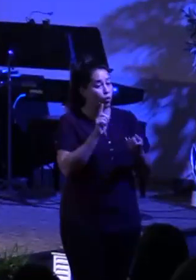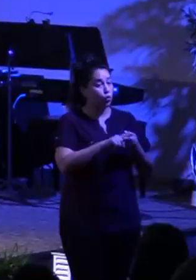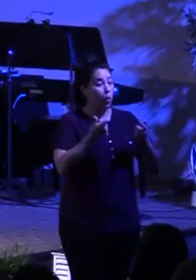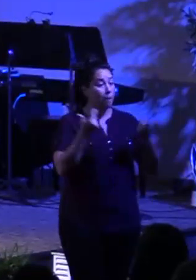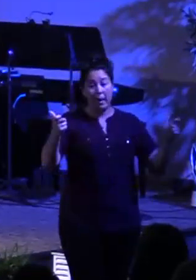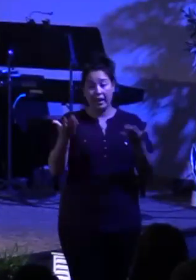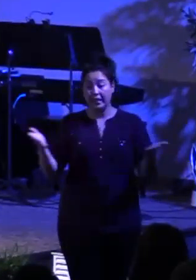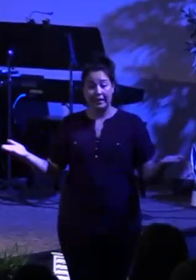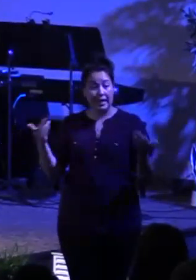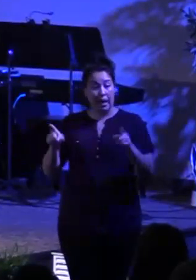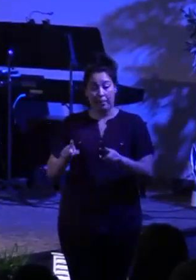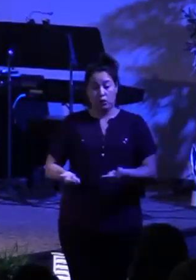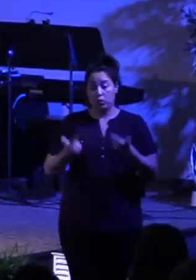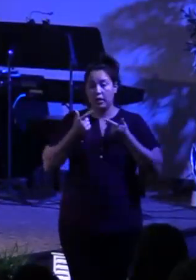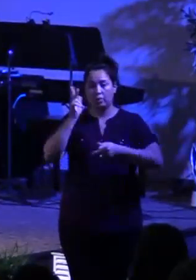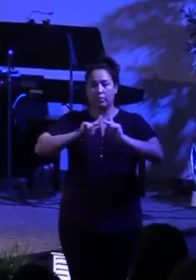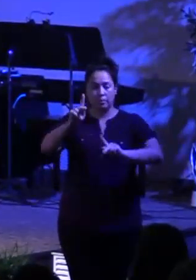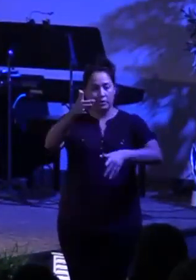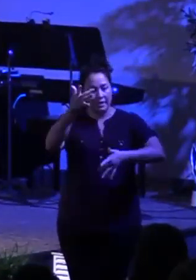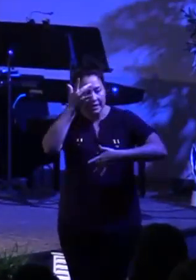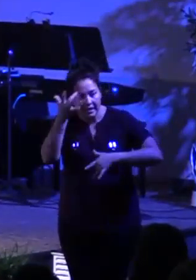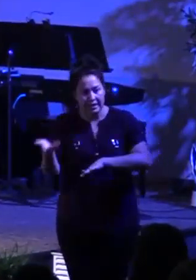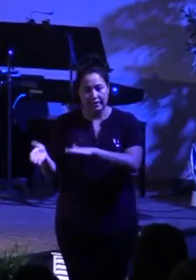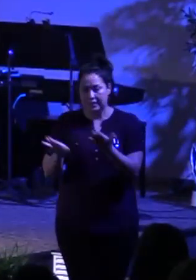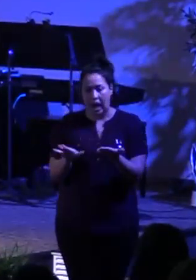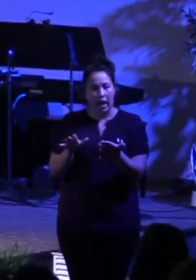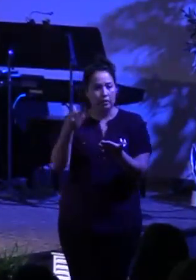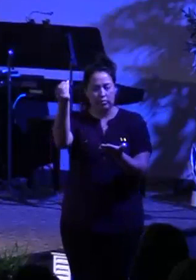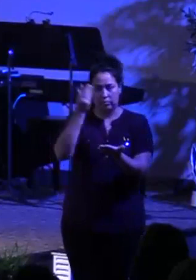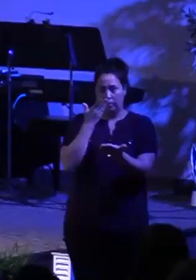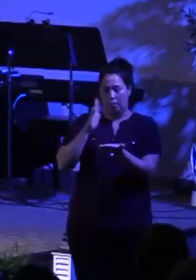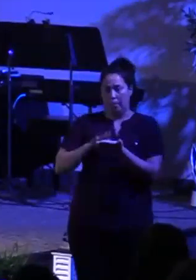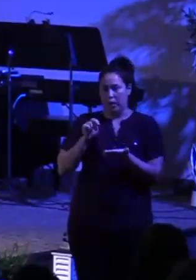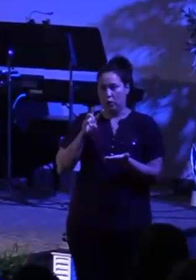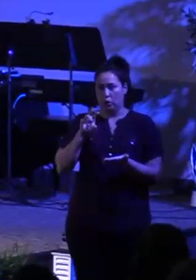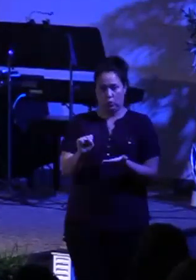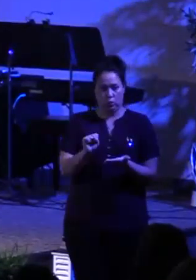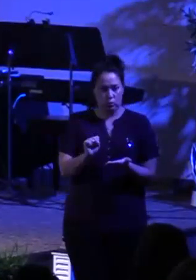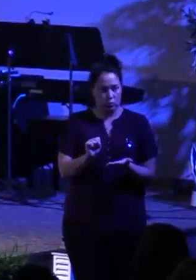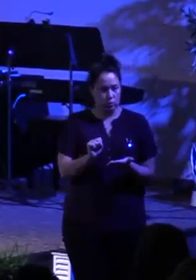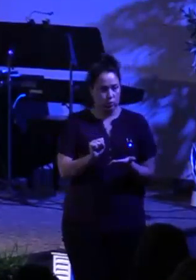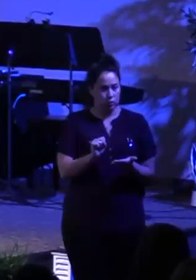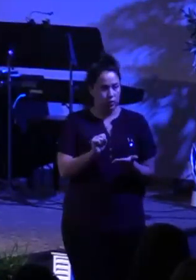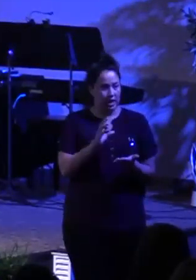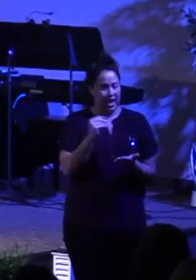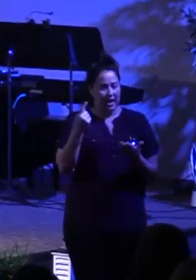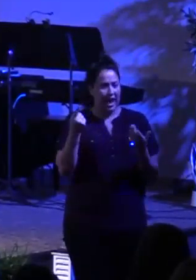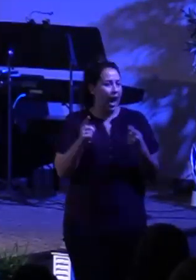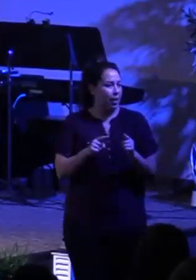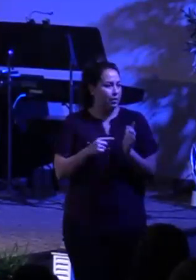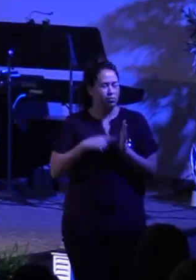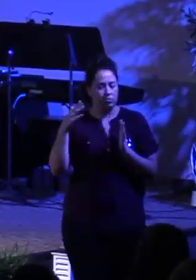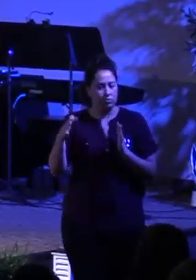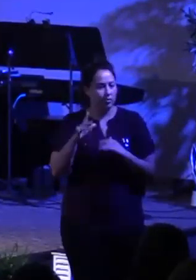People get sick, people die, tragedies happen. Bad news arrive with a scary regularity,